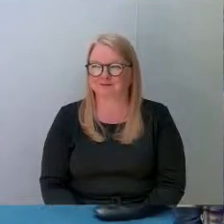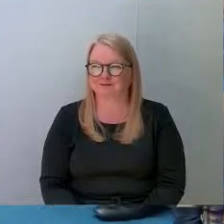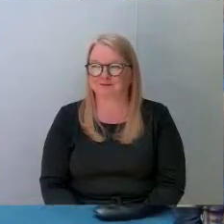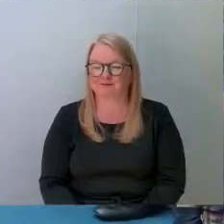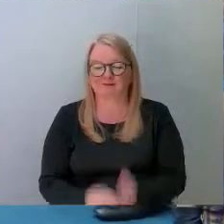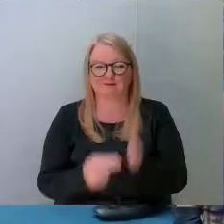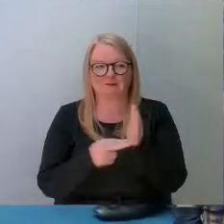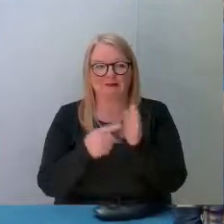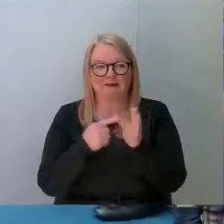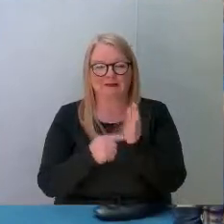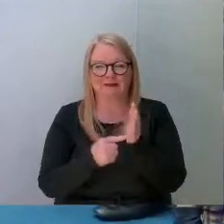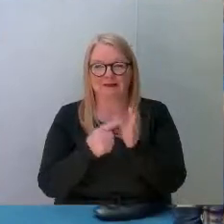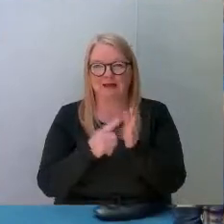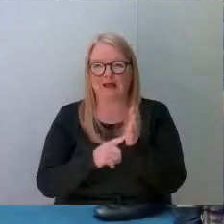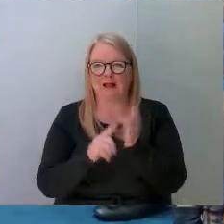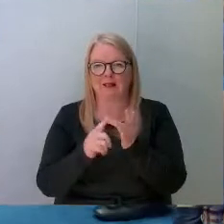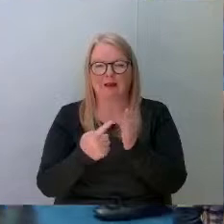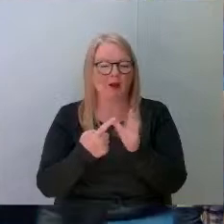Natalia Wojcik.